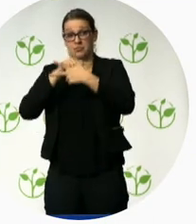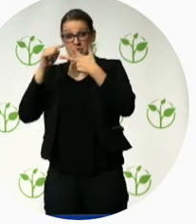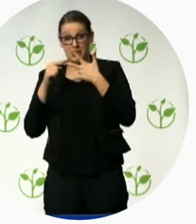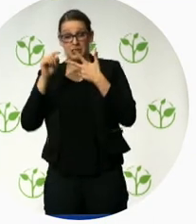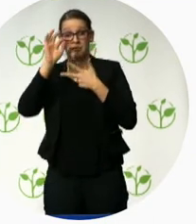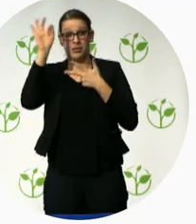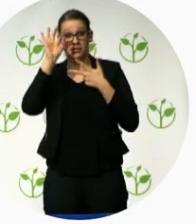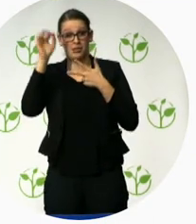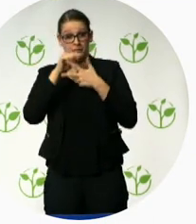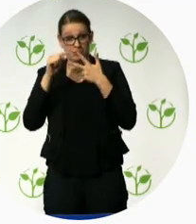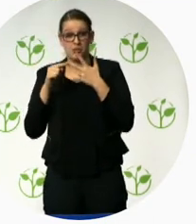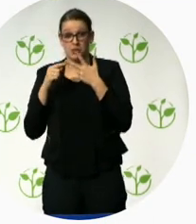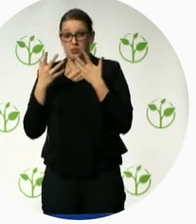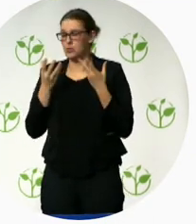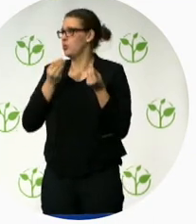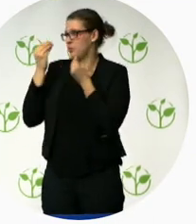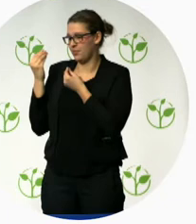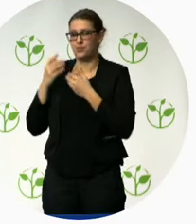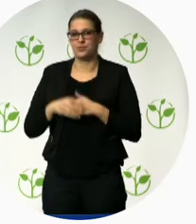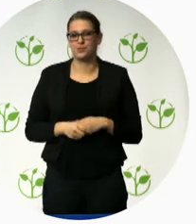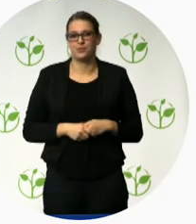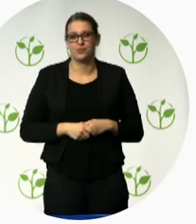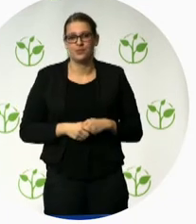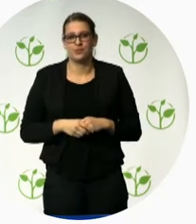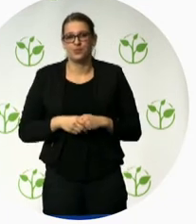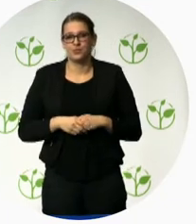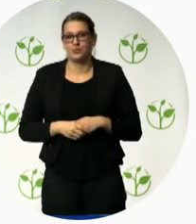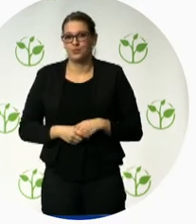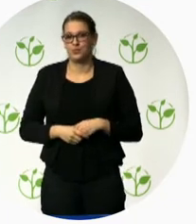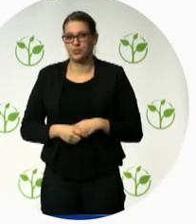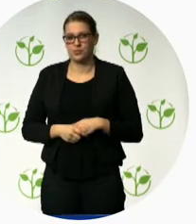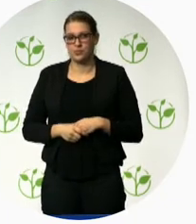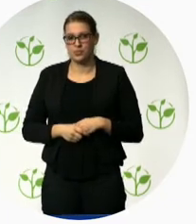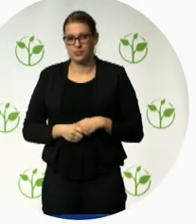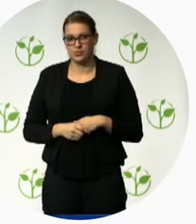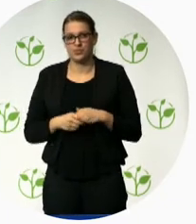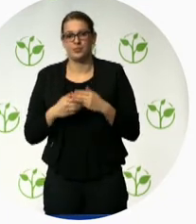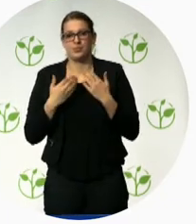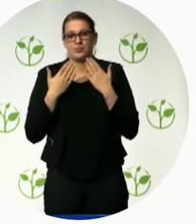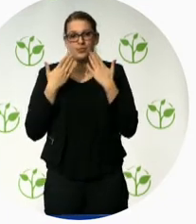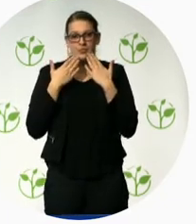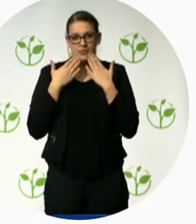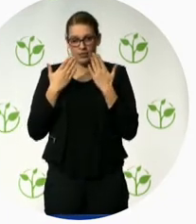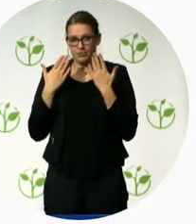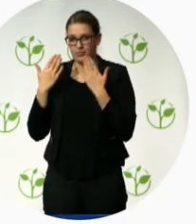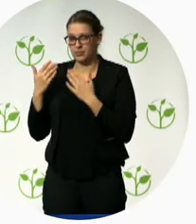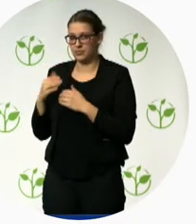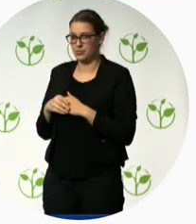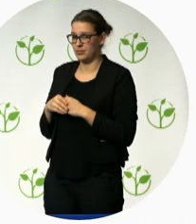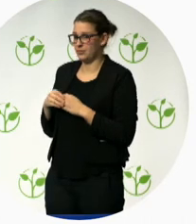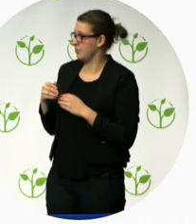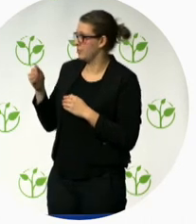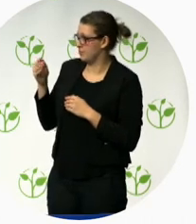Yeah, thank you very, very much for the concerns. We are really delighted to share with you all that from the day